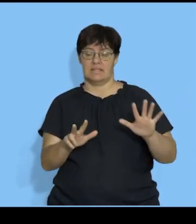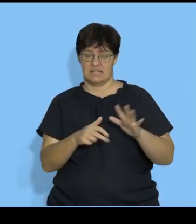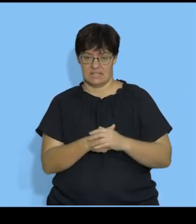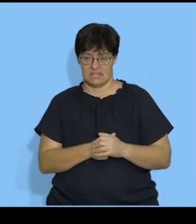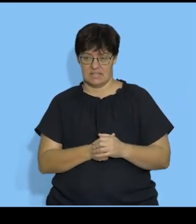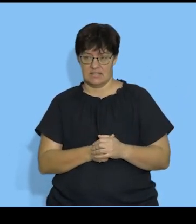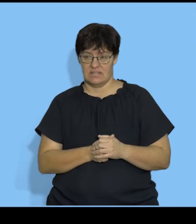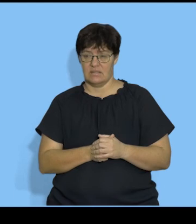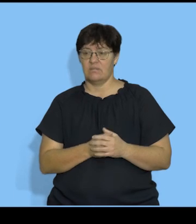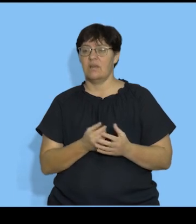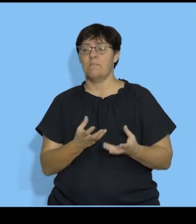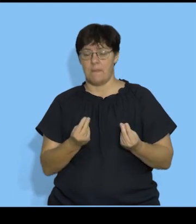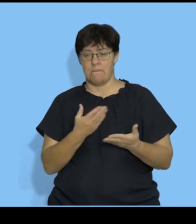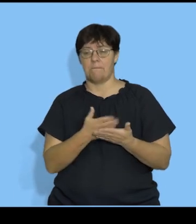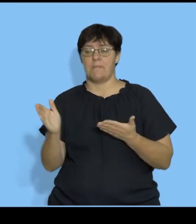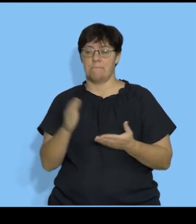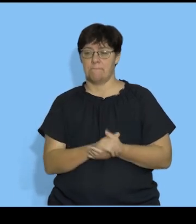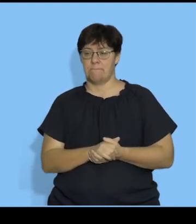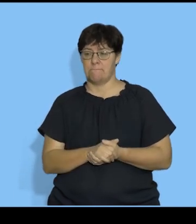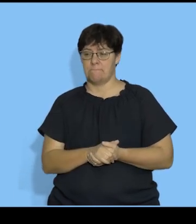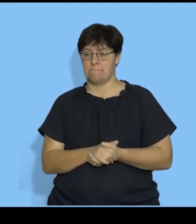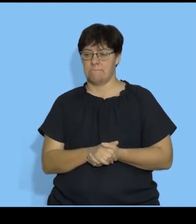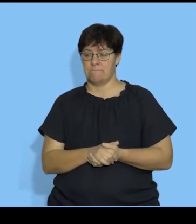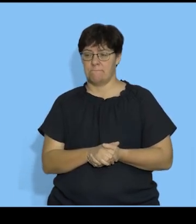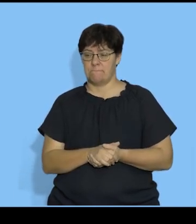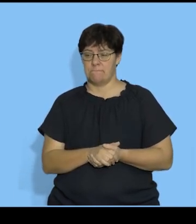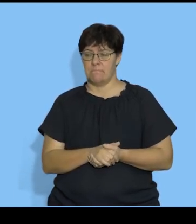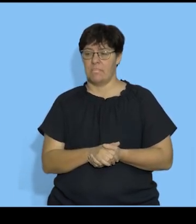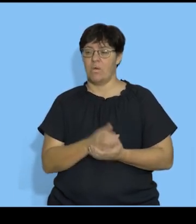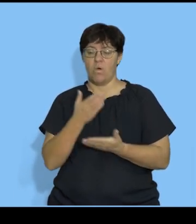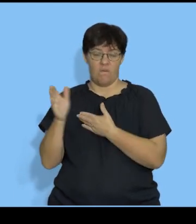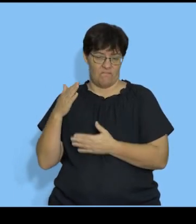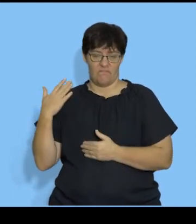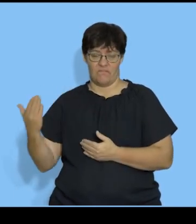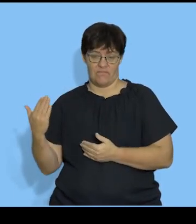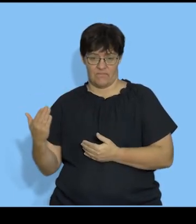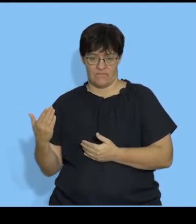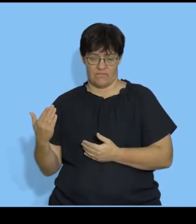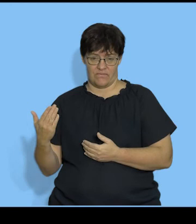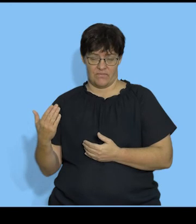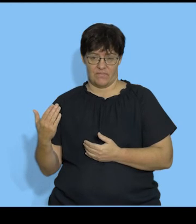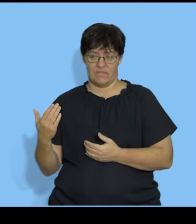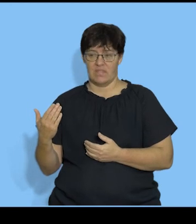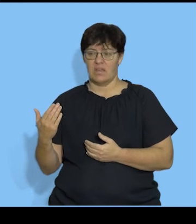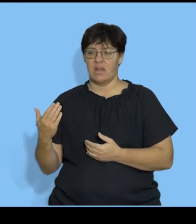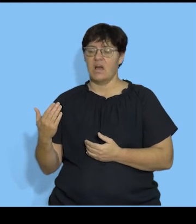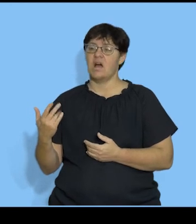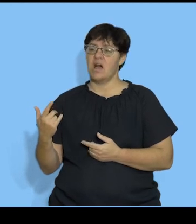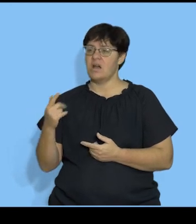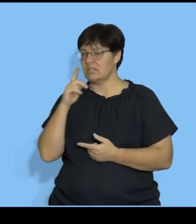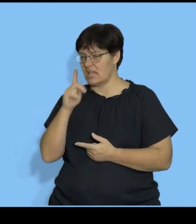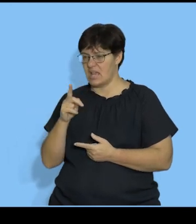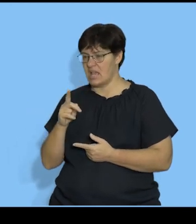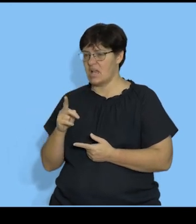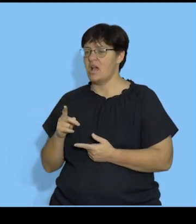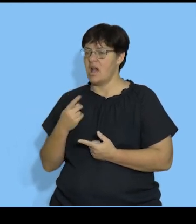actually get rid of those ones on the left-hand side and actually say, okay, we are left with 8.